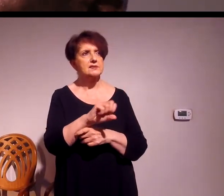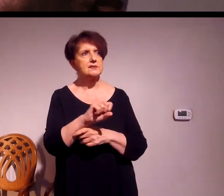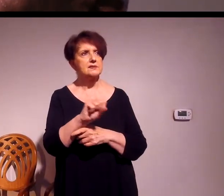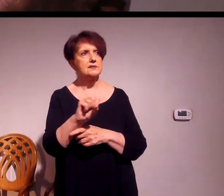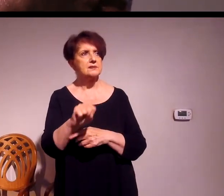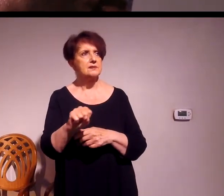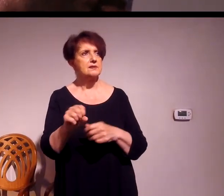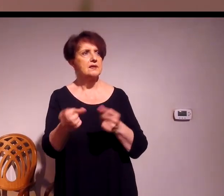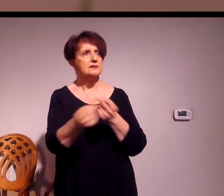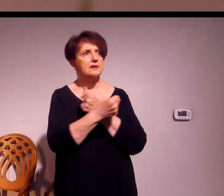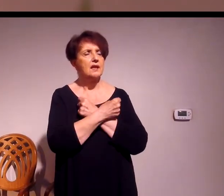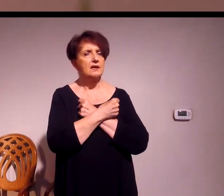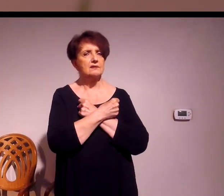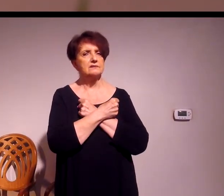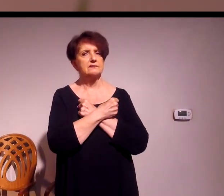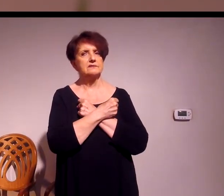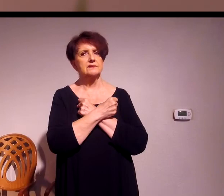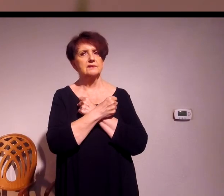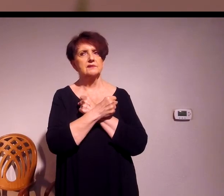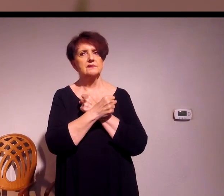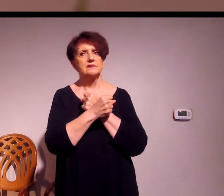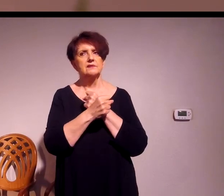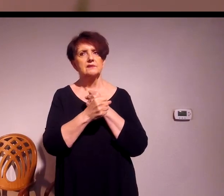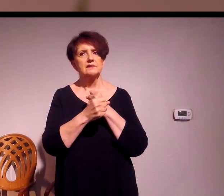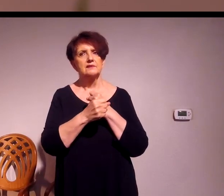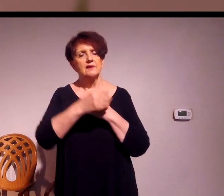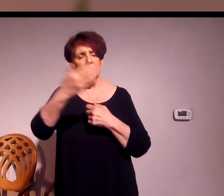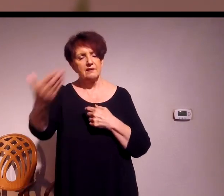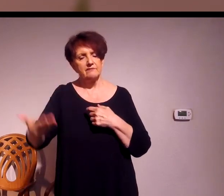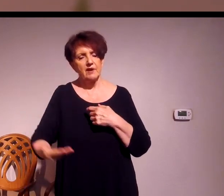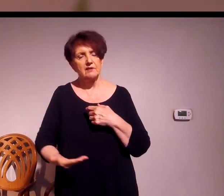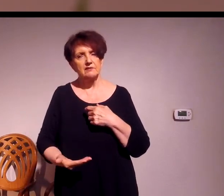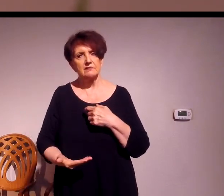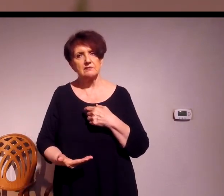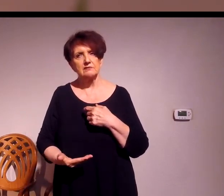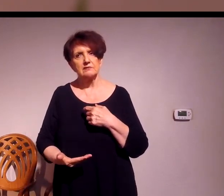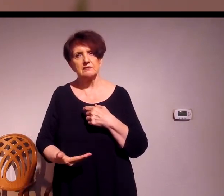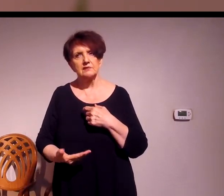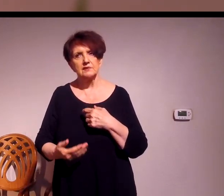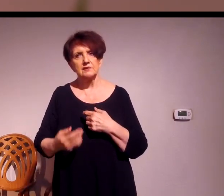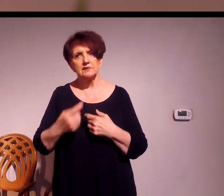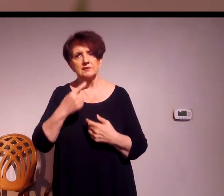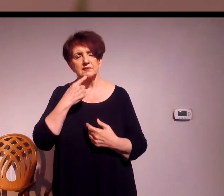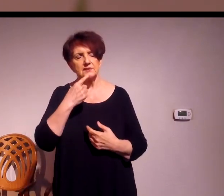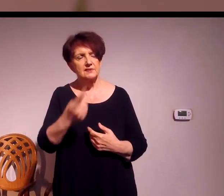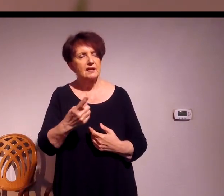other, then I invite you to not just say it, but